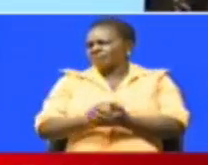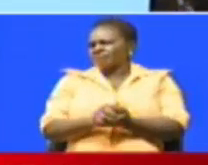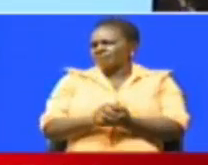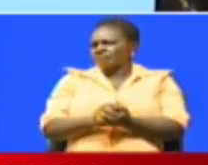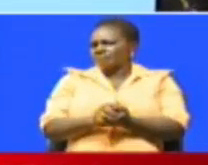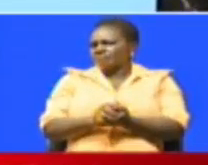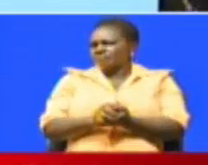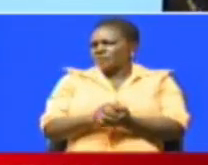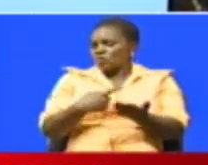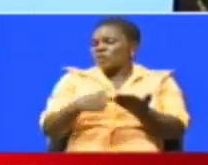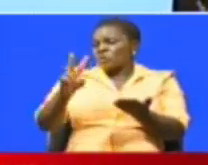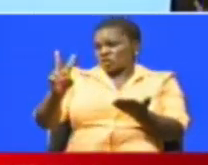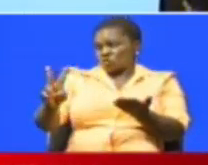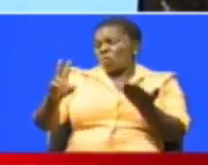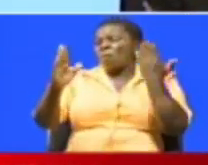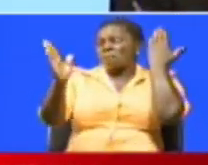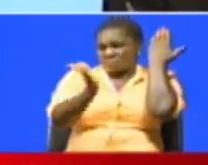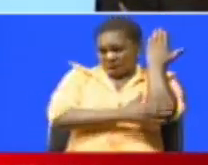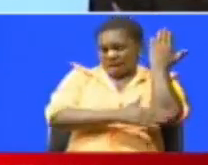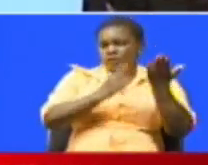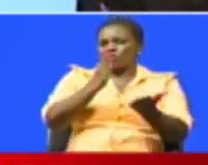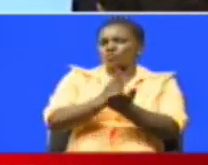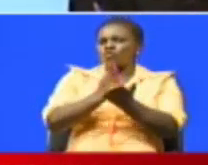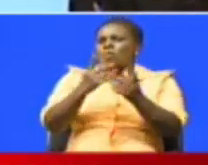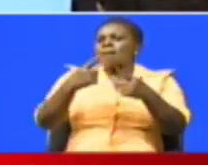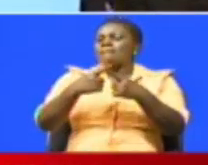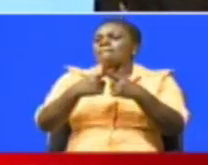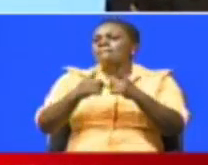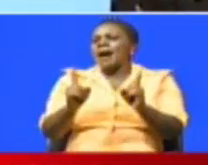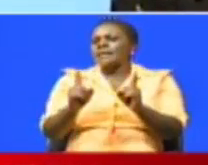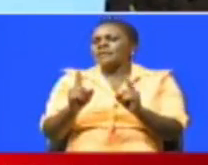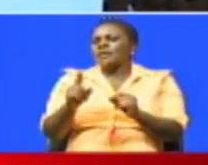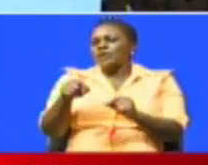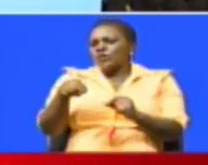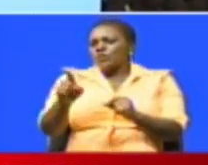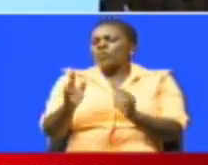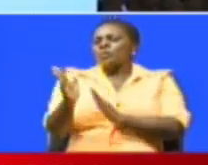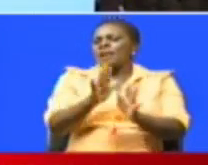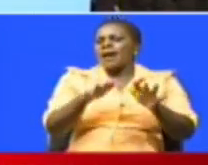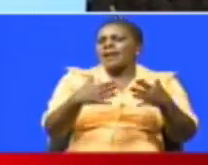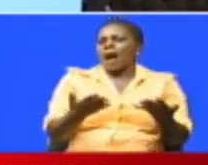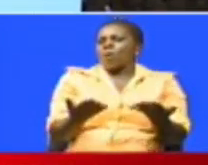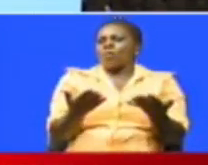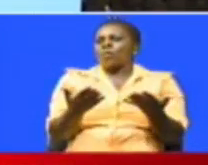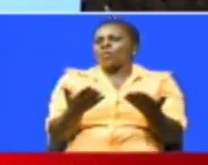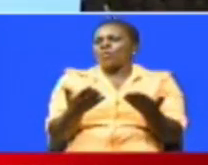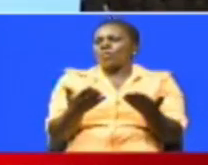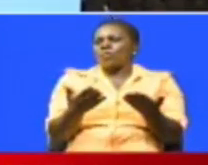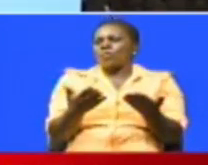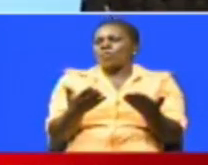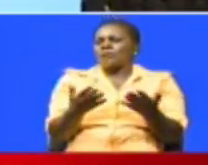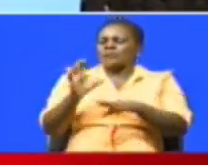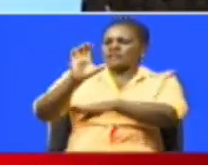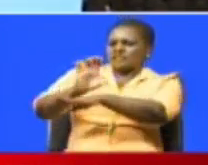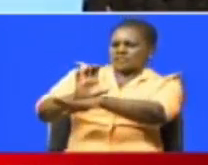you've mentioned the 2 weeks are going to be crucial, but why are we giving entertainment joints some soft spots? If the